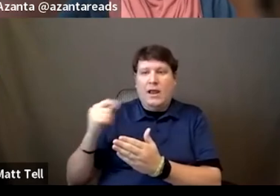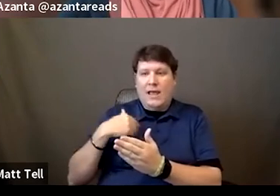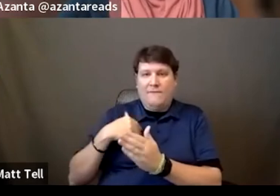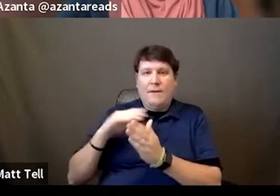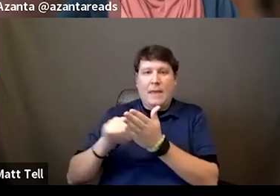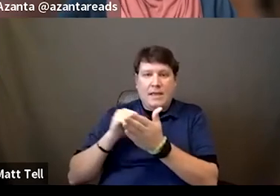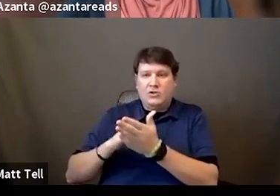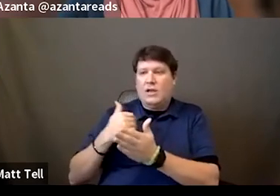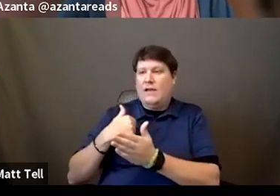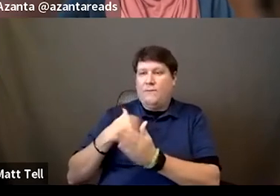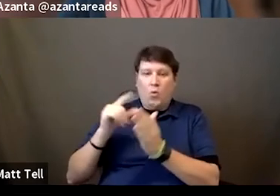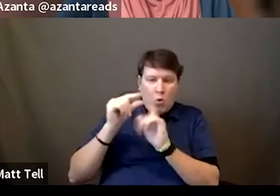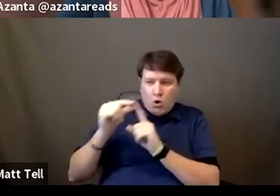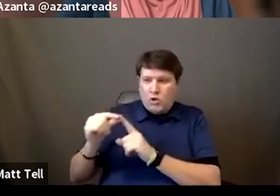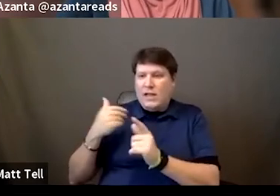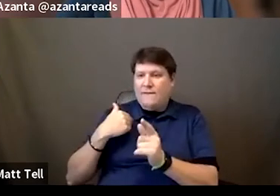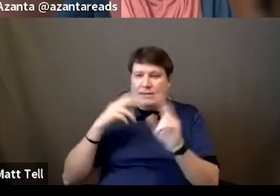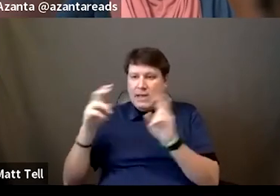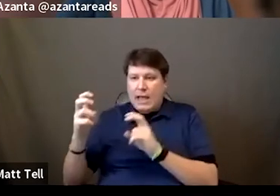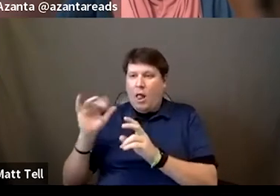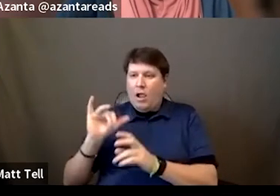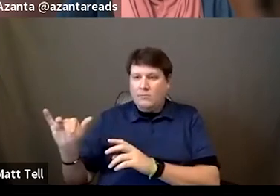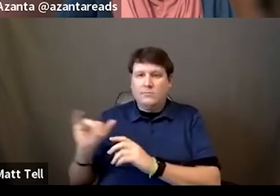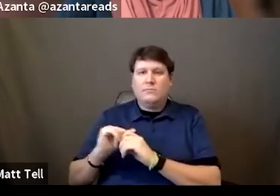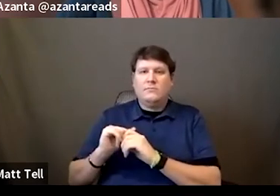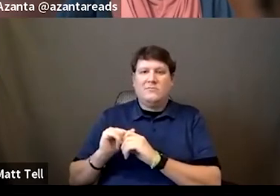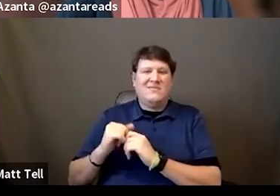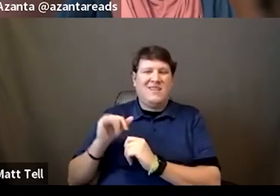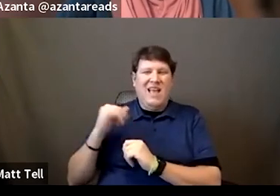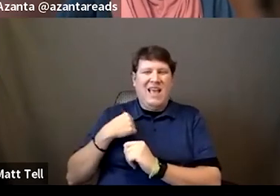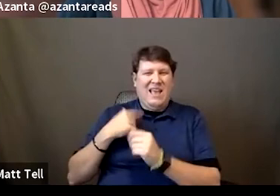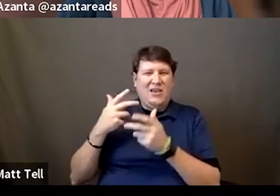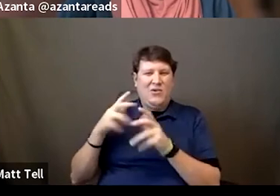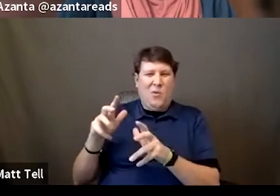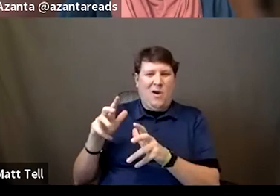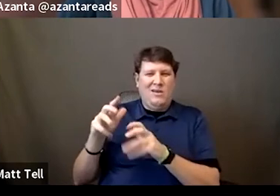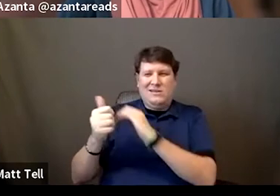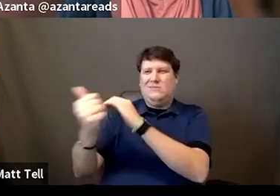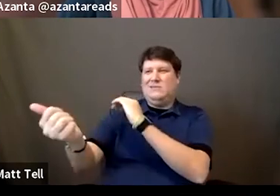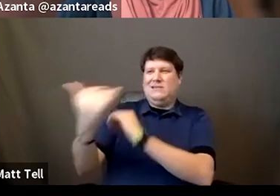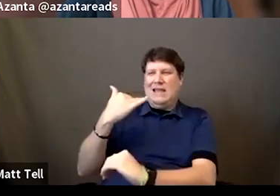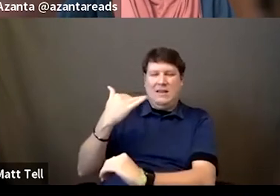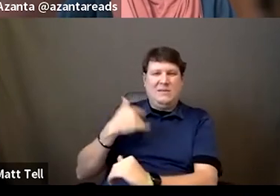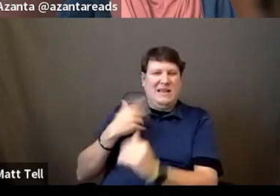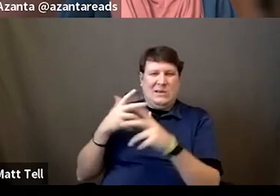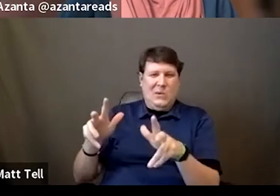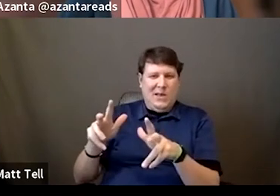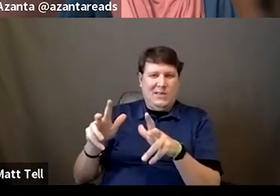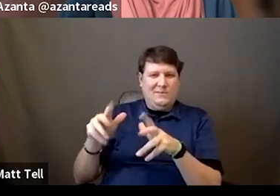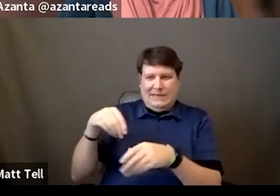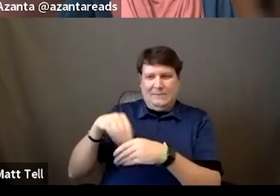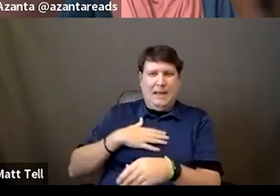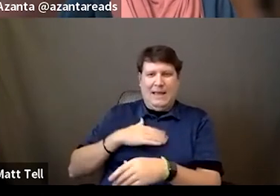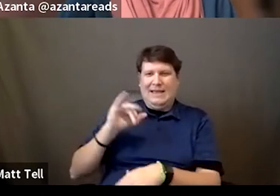title. You know, those are the kinds of books that I don't want, like Lou said, coming into my inbox. Like